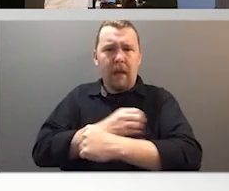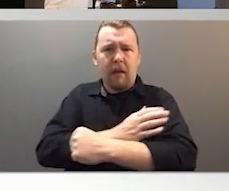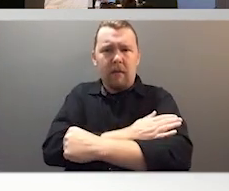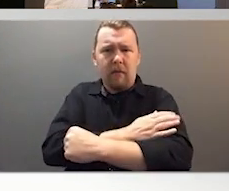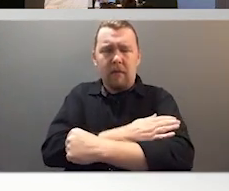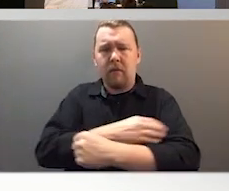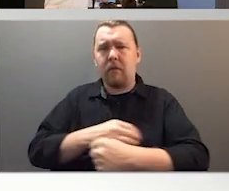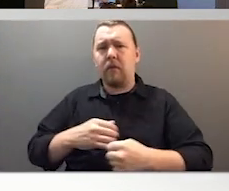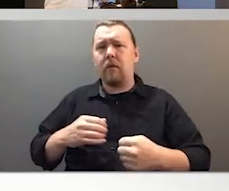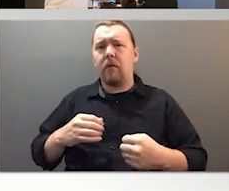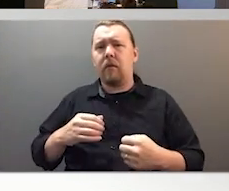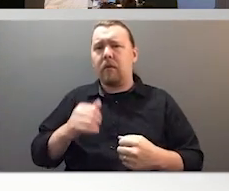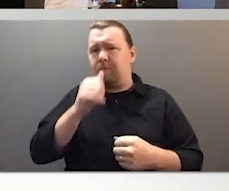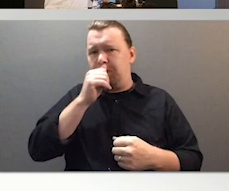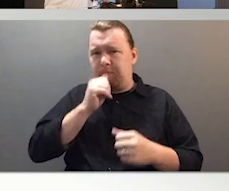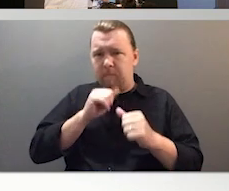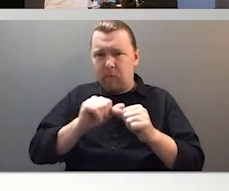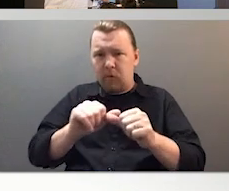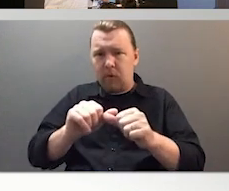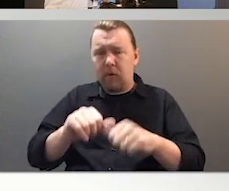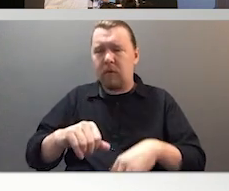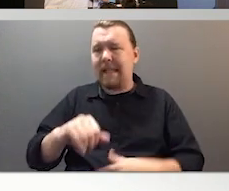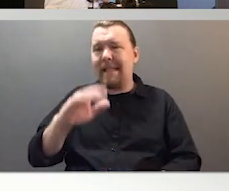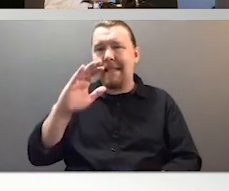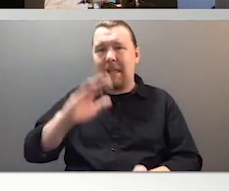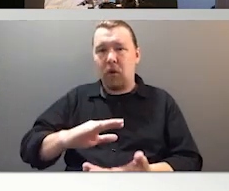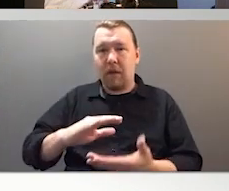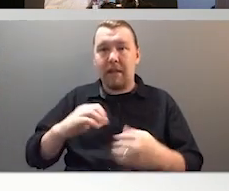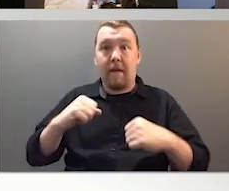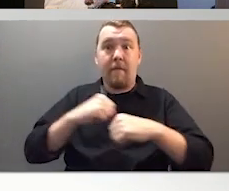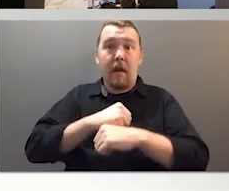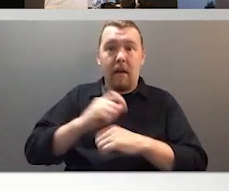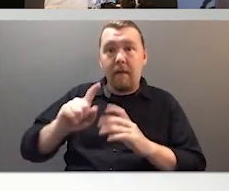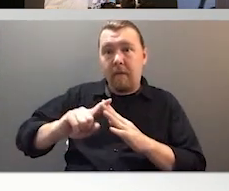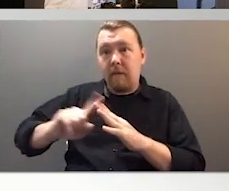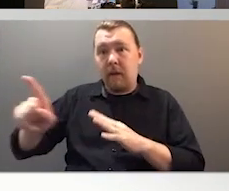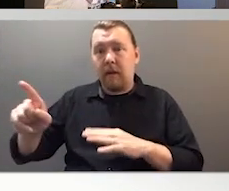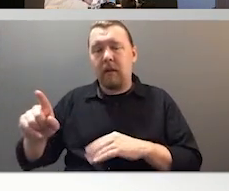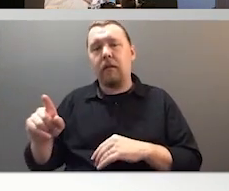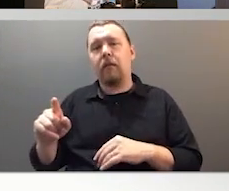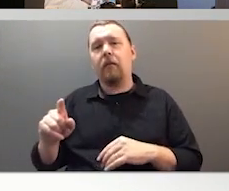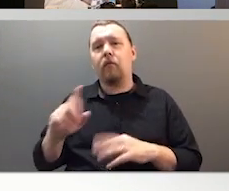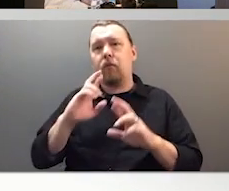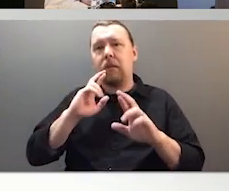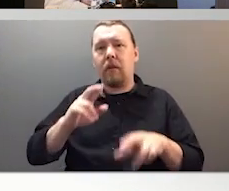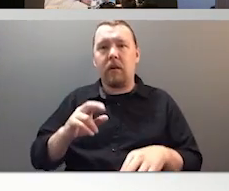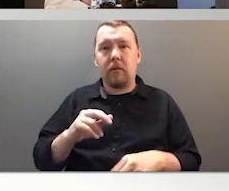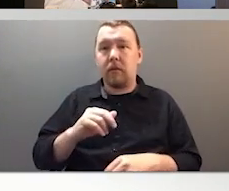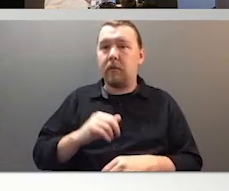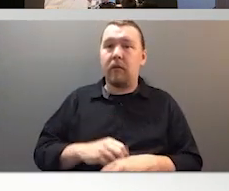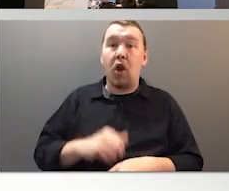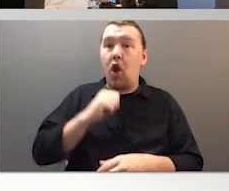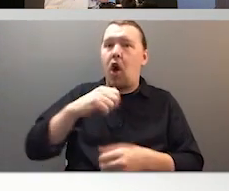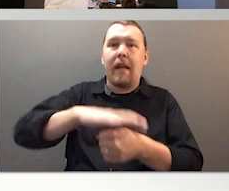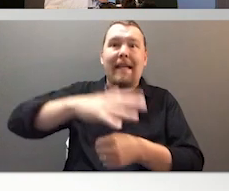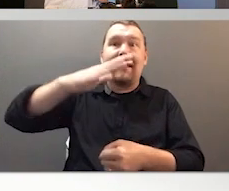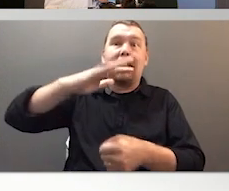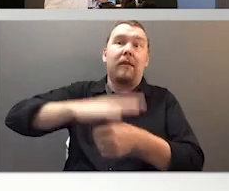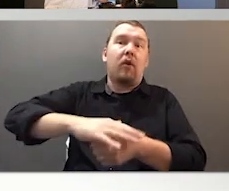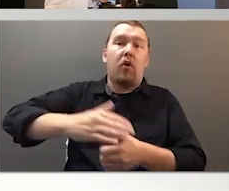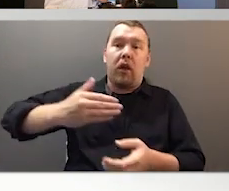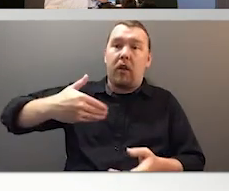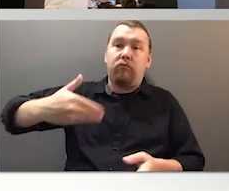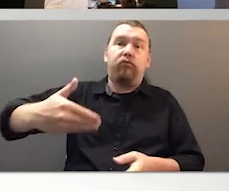decrease behaviors, decrease that fight or flight response. We don't explode as often. Transitions